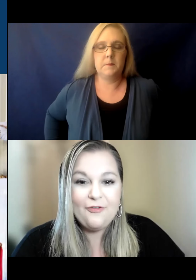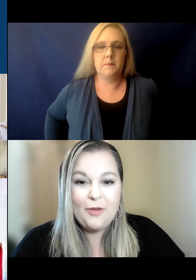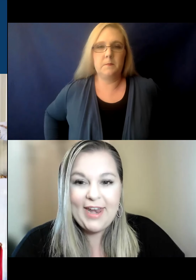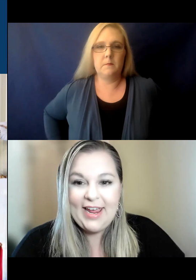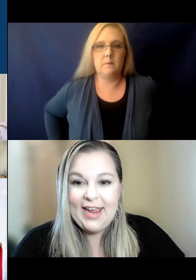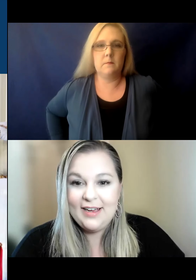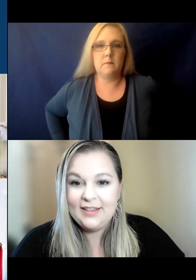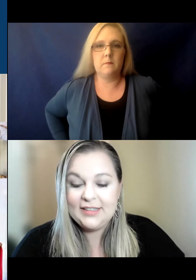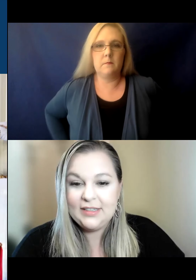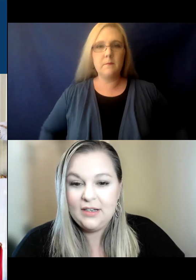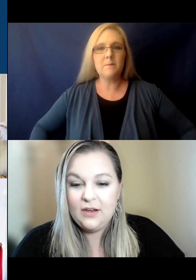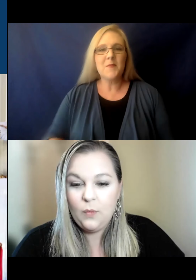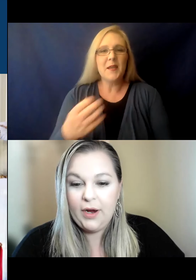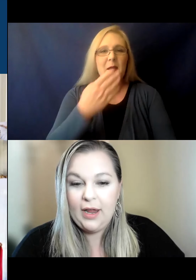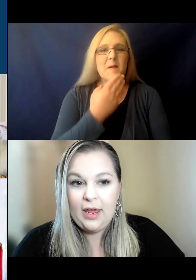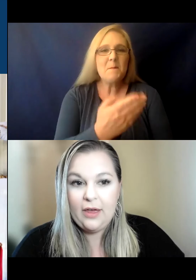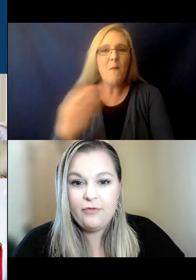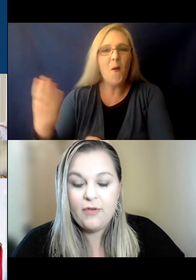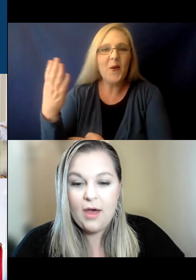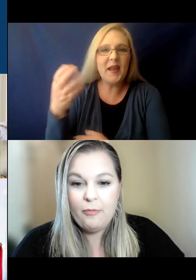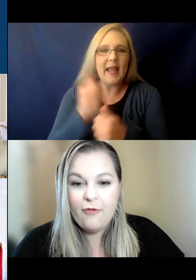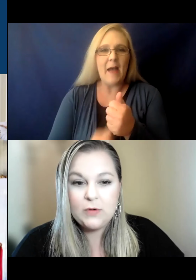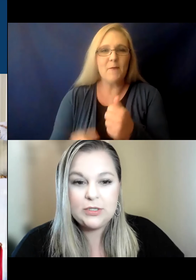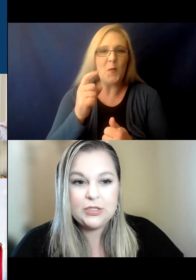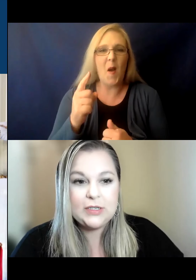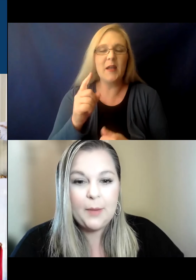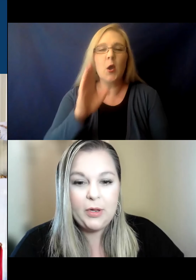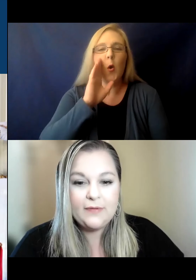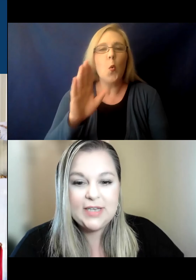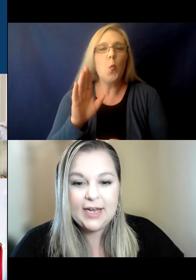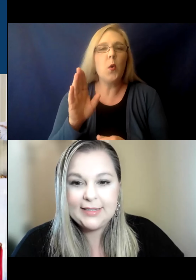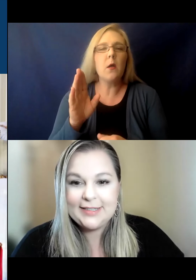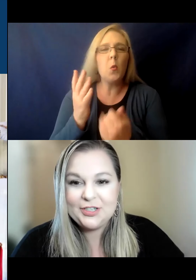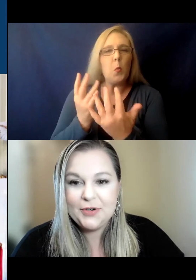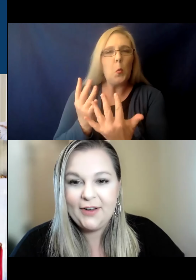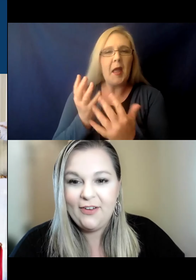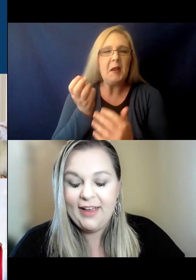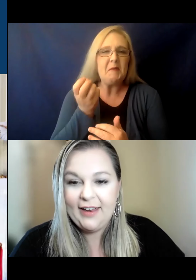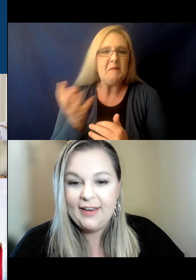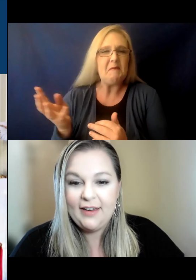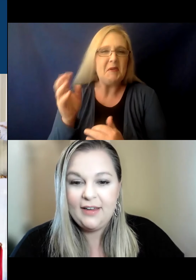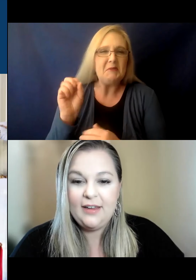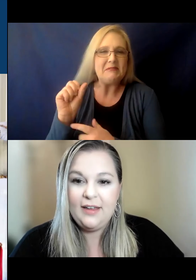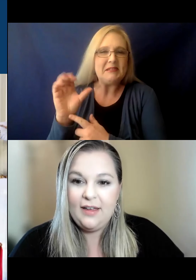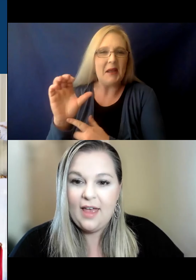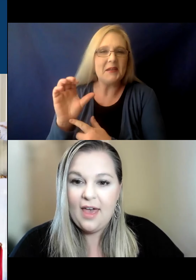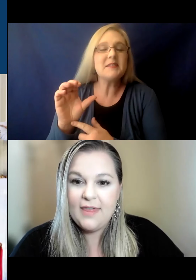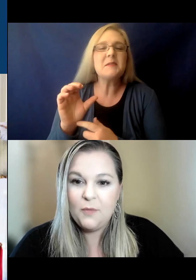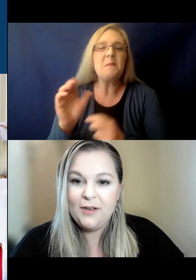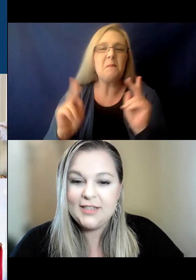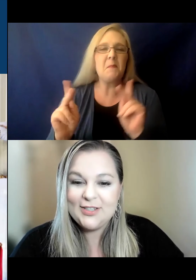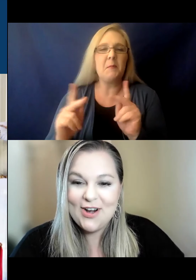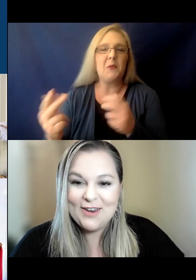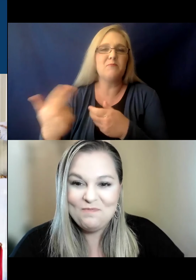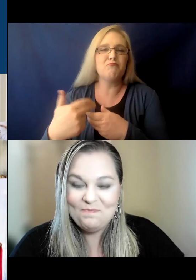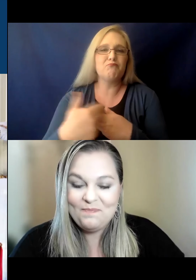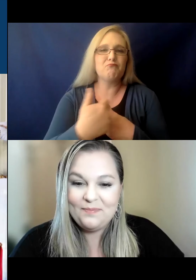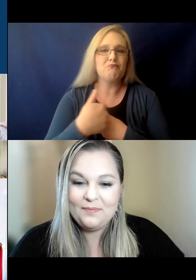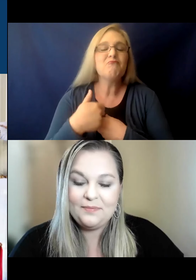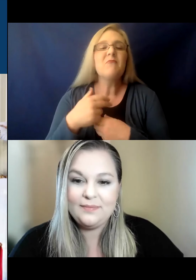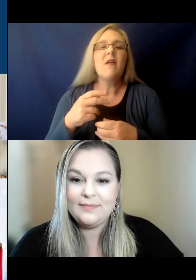Good morning, everybody. We're going to give folks just a couple of seconds to trickle in, and then we'll get